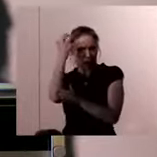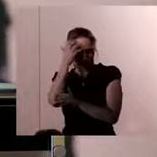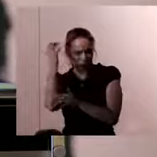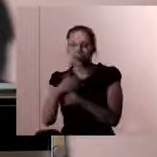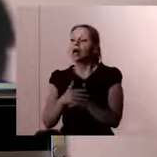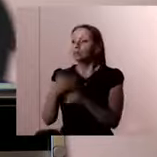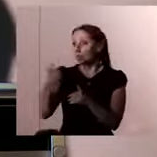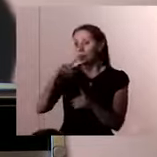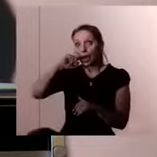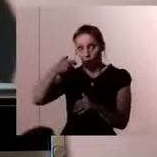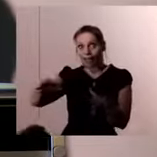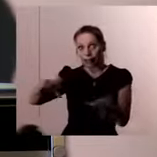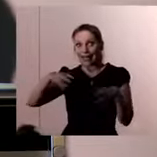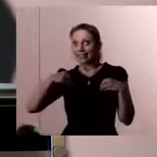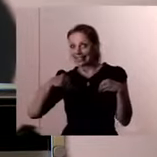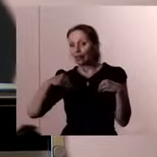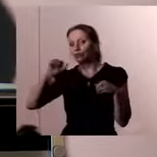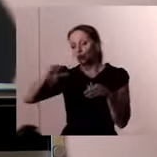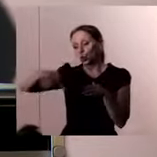card details if you want to talk to them further.